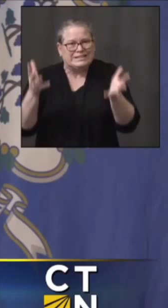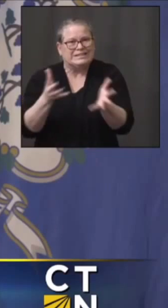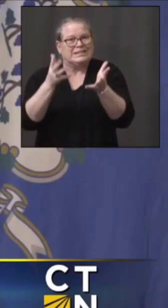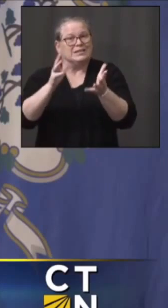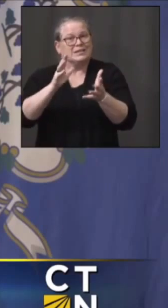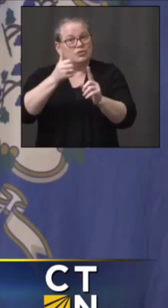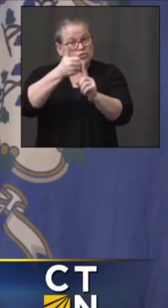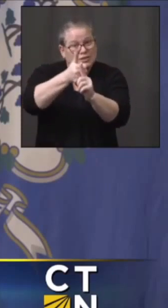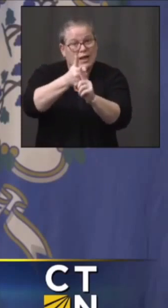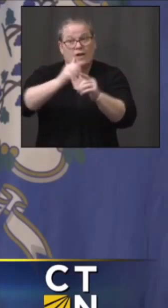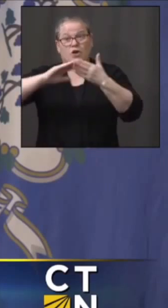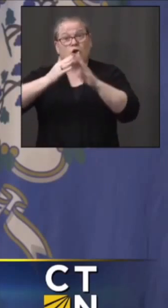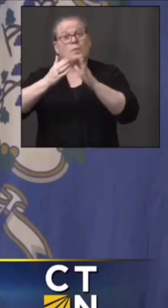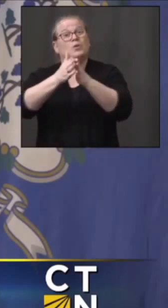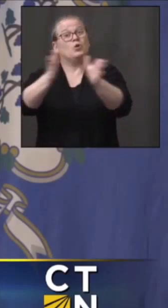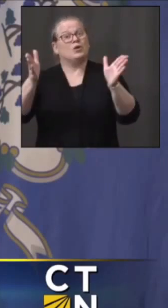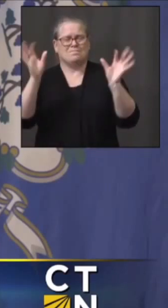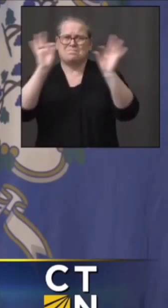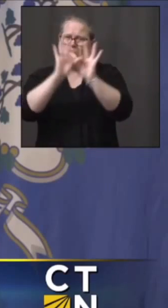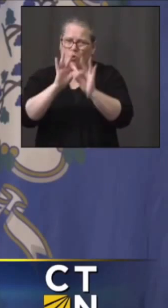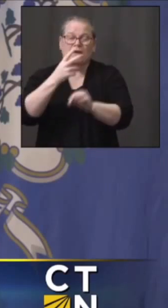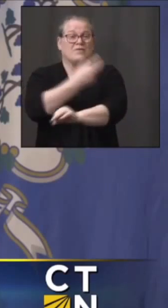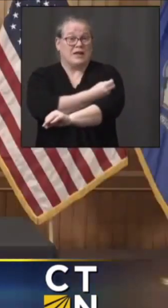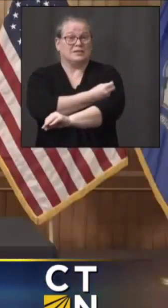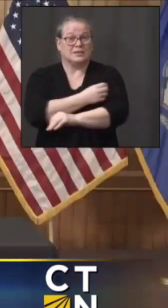vaccinated. All right, thank you all. I appreciate it.